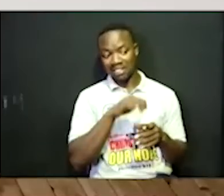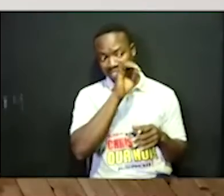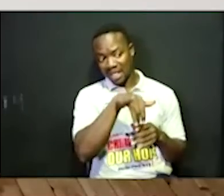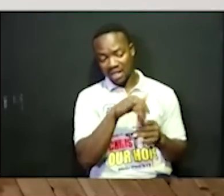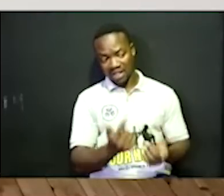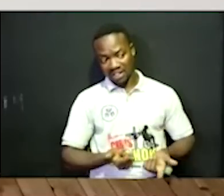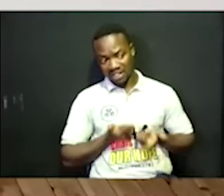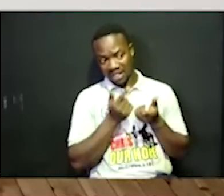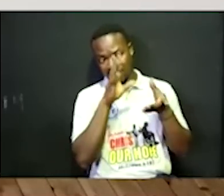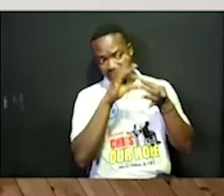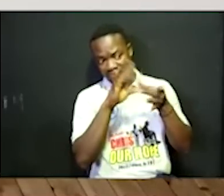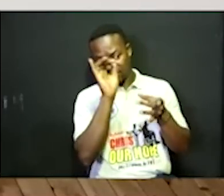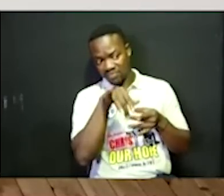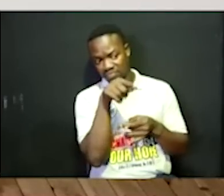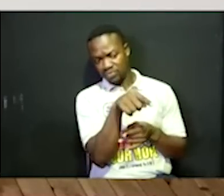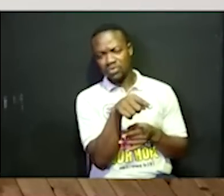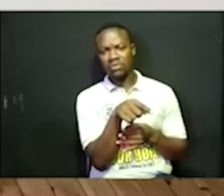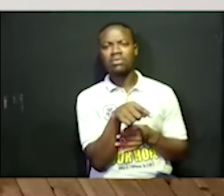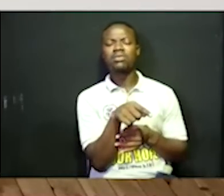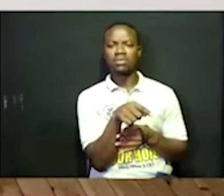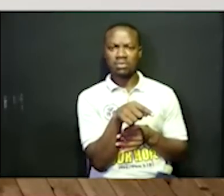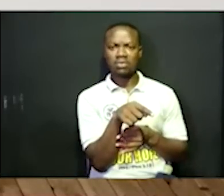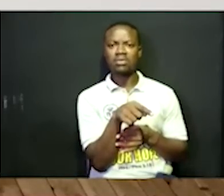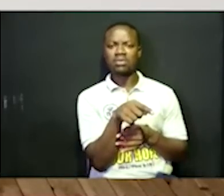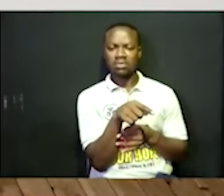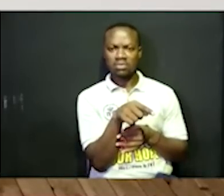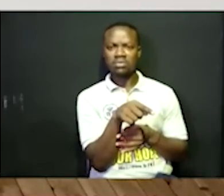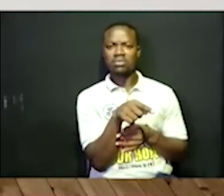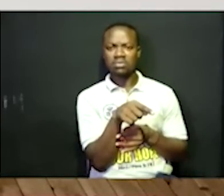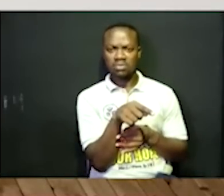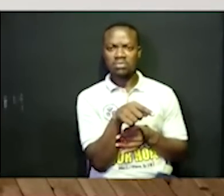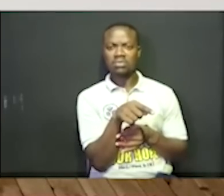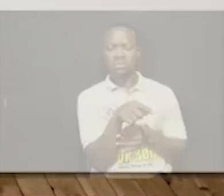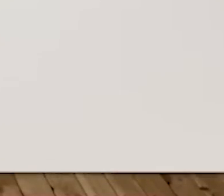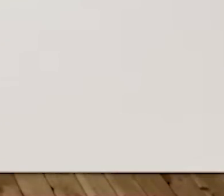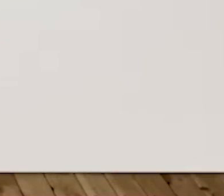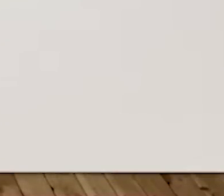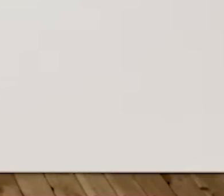life is a good disposition for dealing with